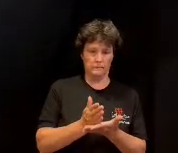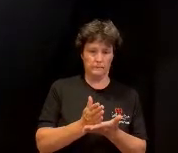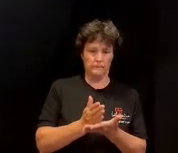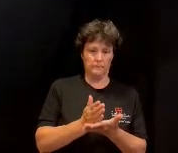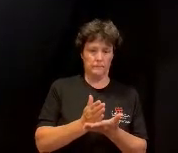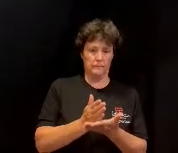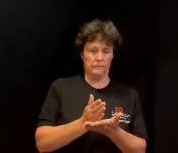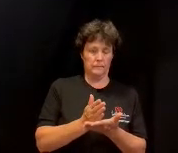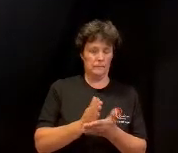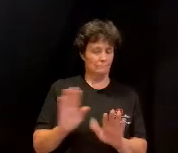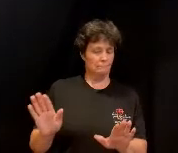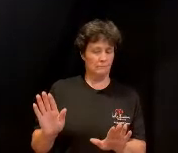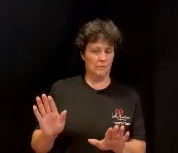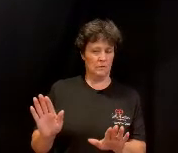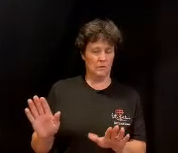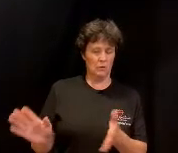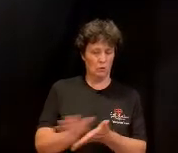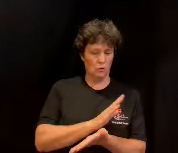Don't do that.